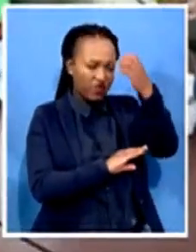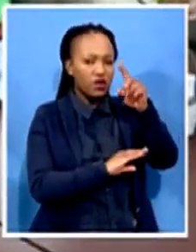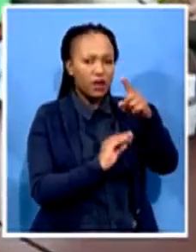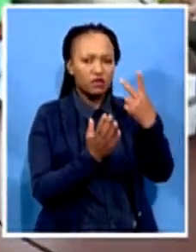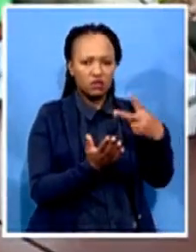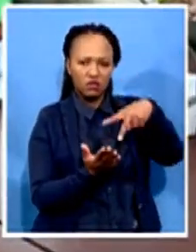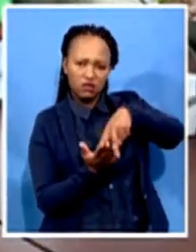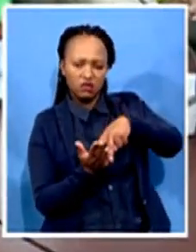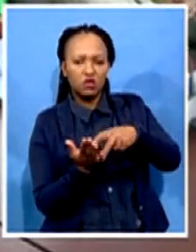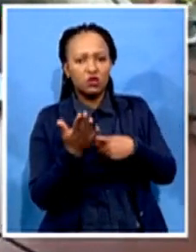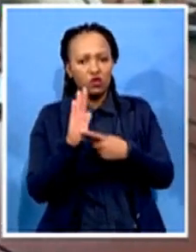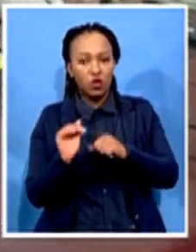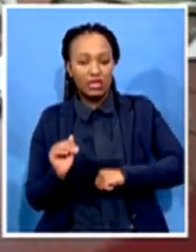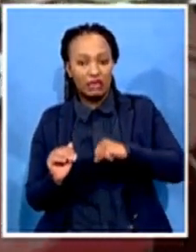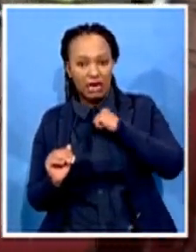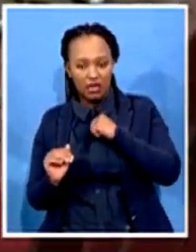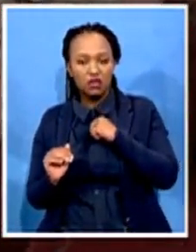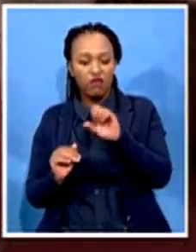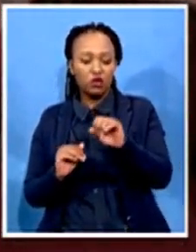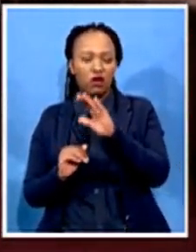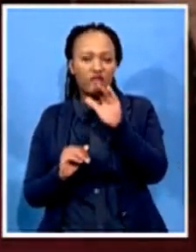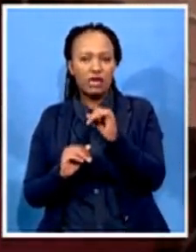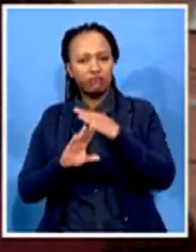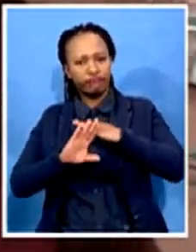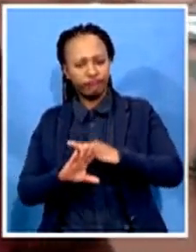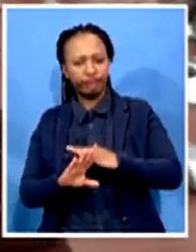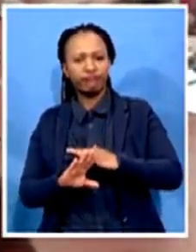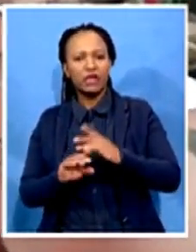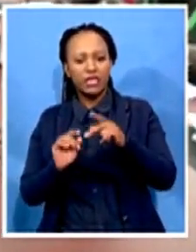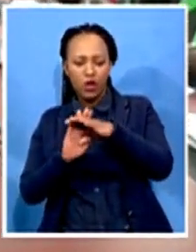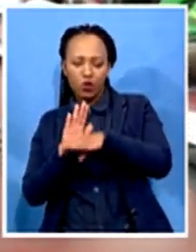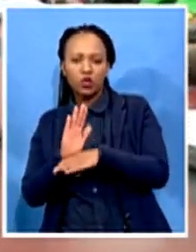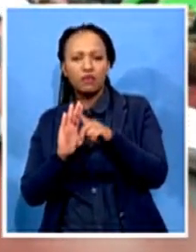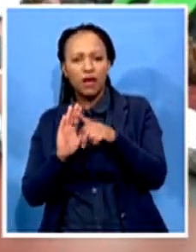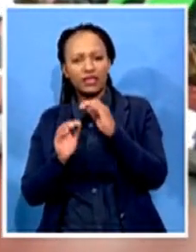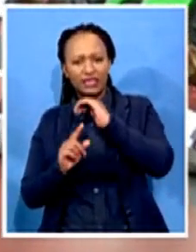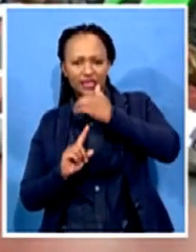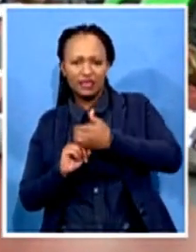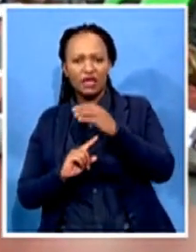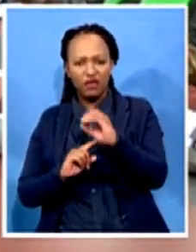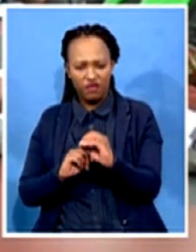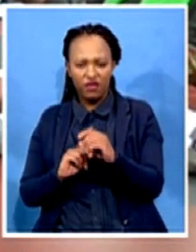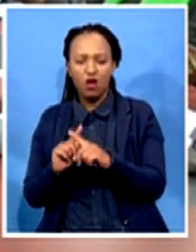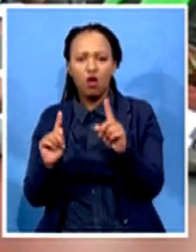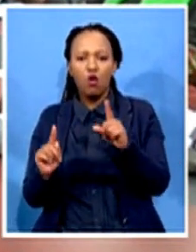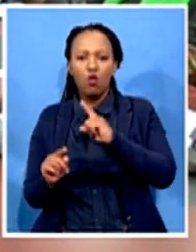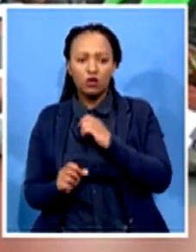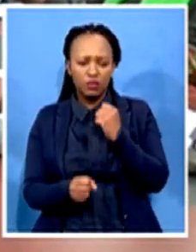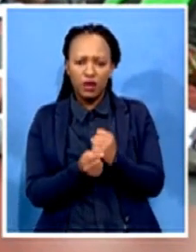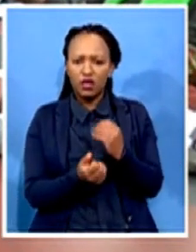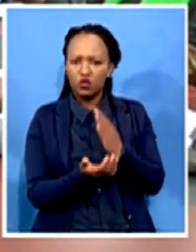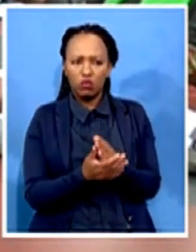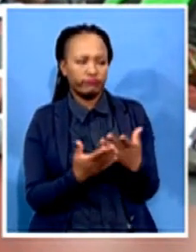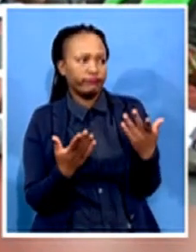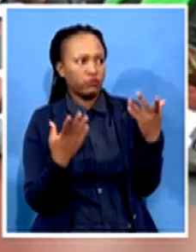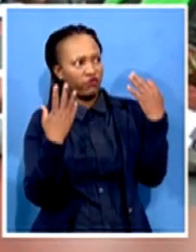is secured and the Constitution is secured. And by letting her off scot-free is just not good enough. I mean,